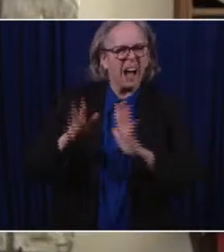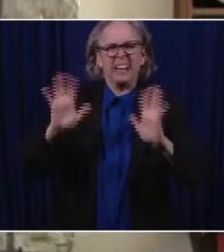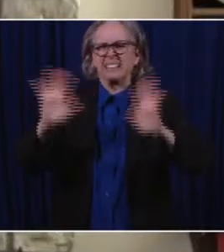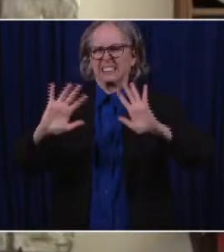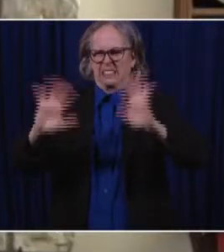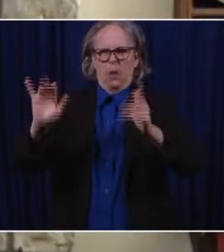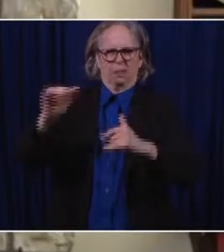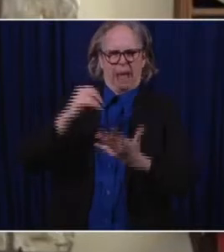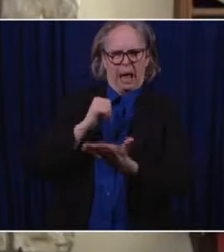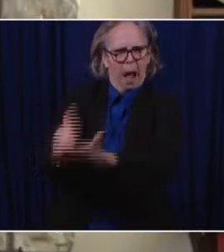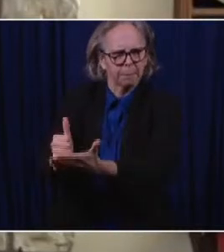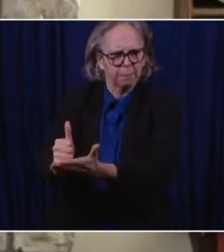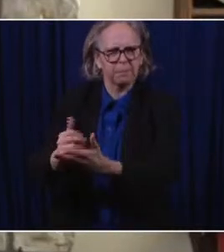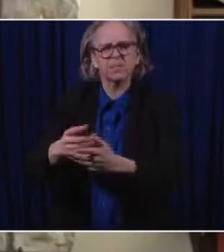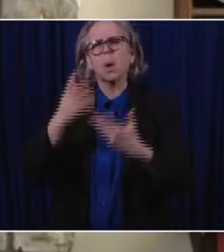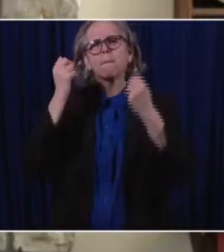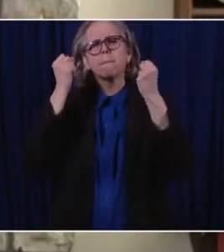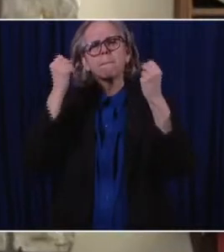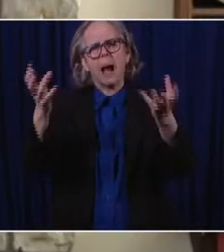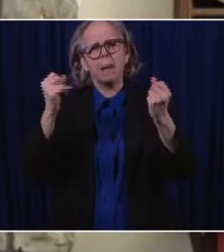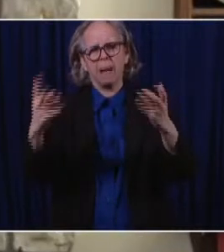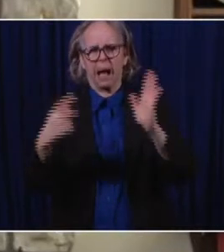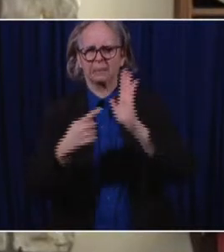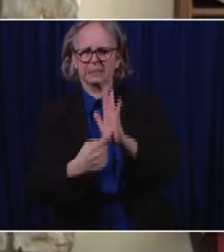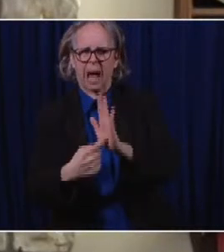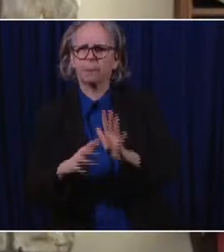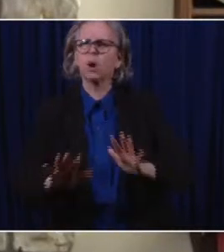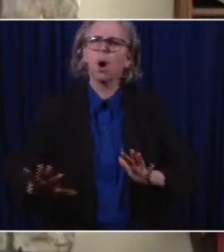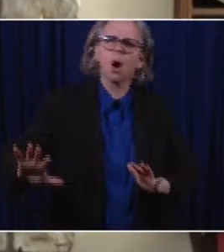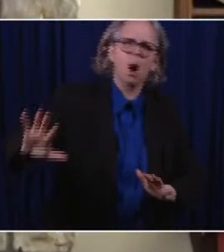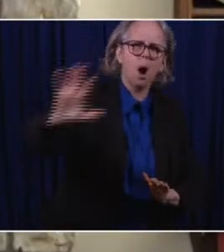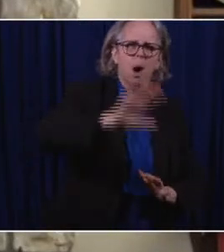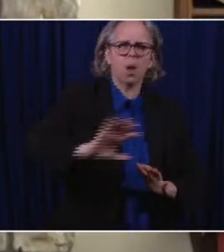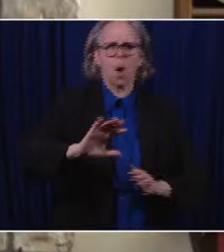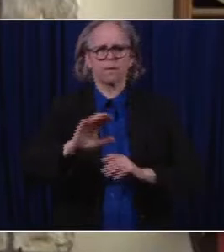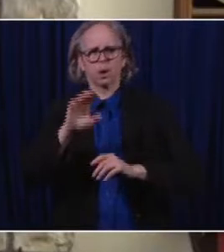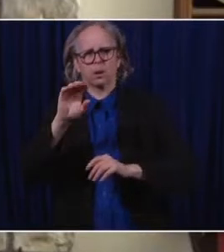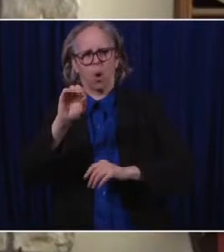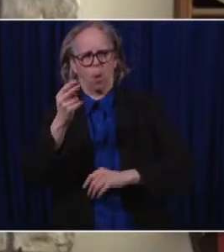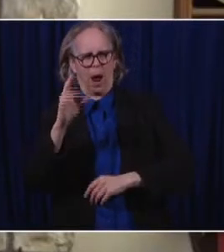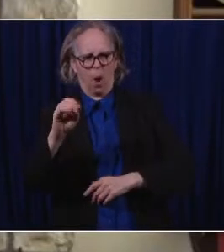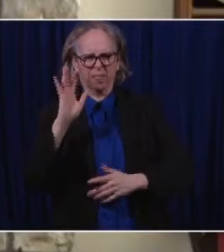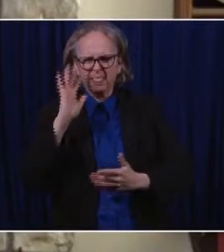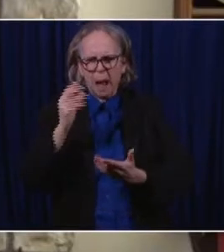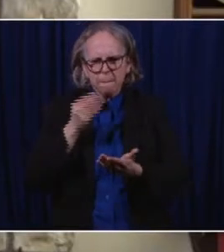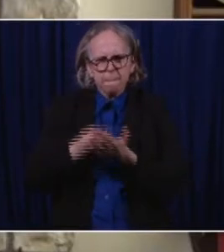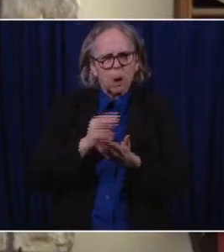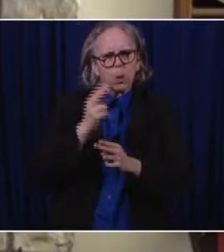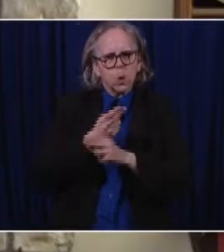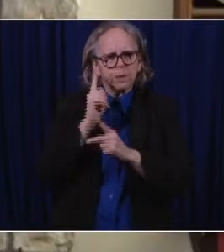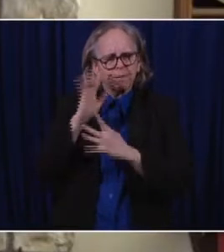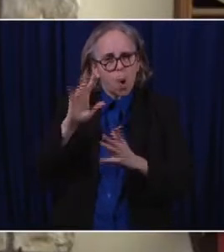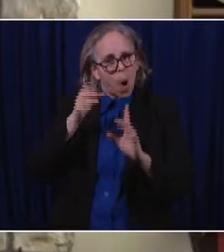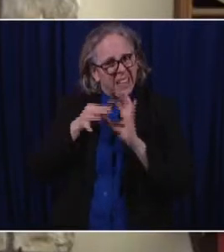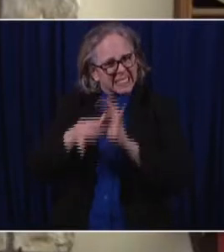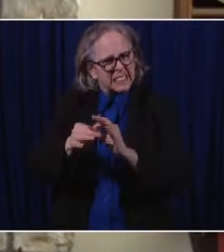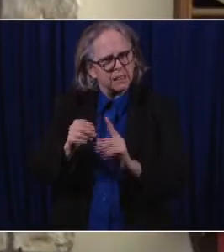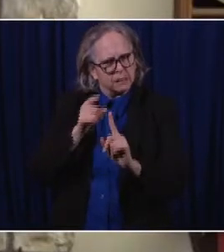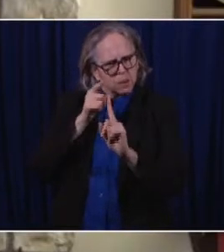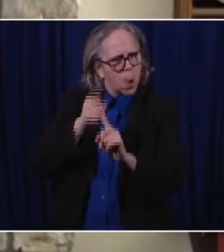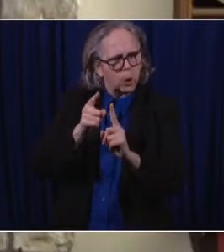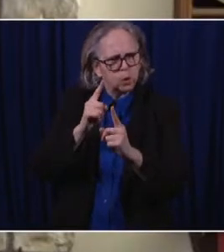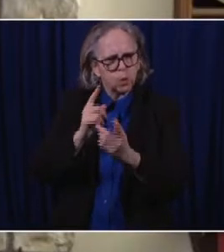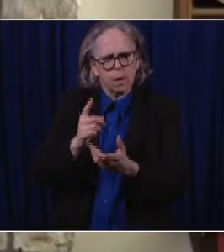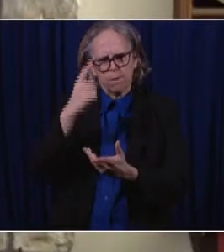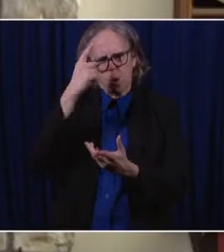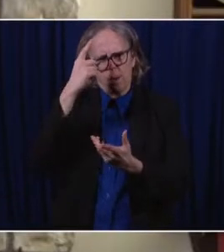of school districts who use their student wellness and success funds to meet the social and emotional needs of students to enhance